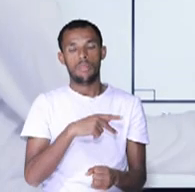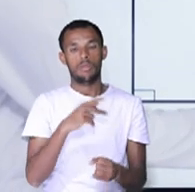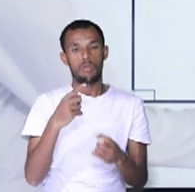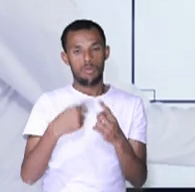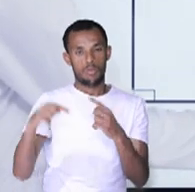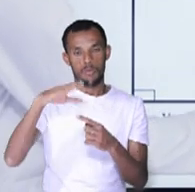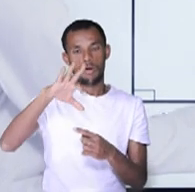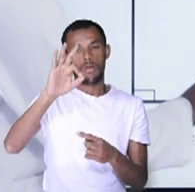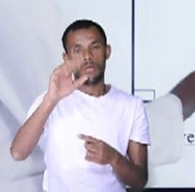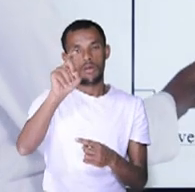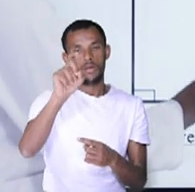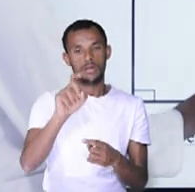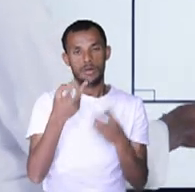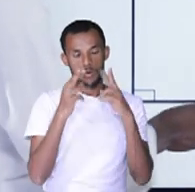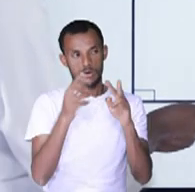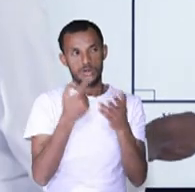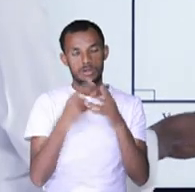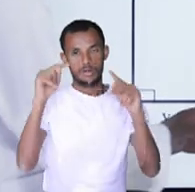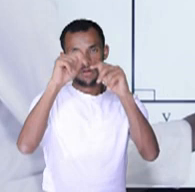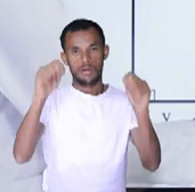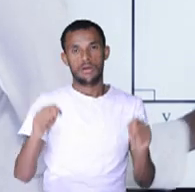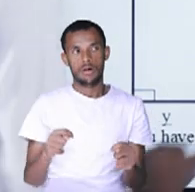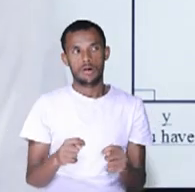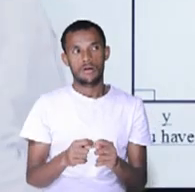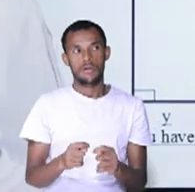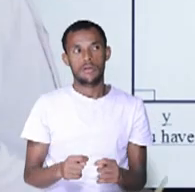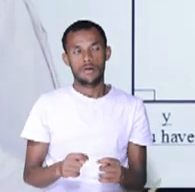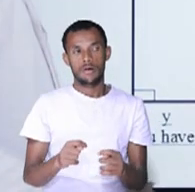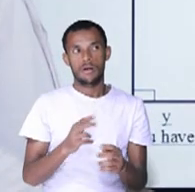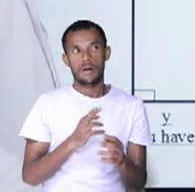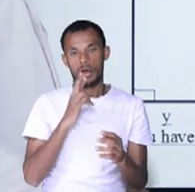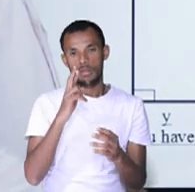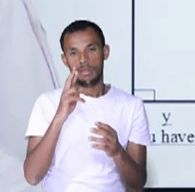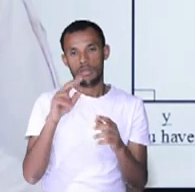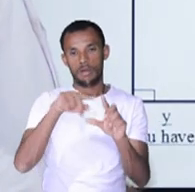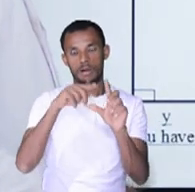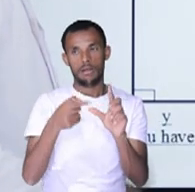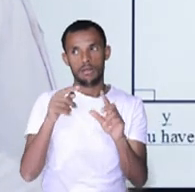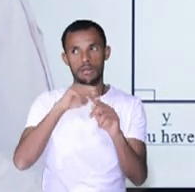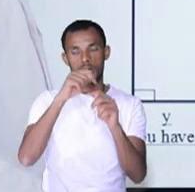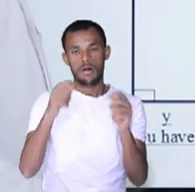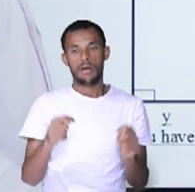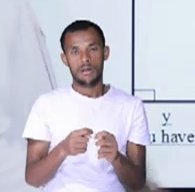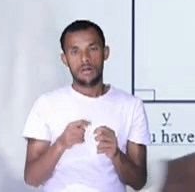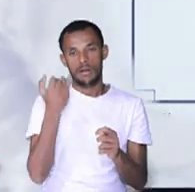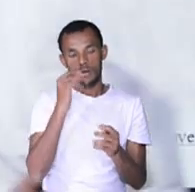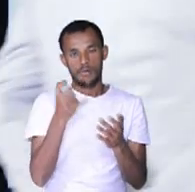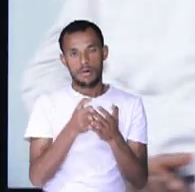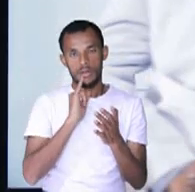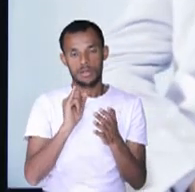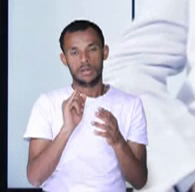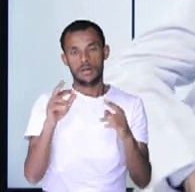x. Here look this triangle. This triangle is right angle triangle. If